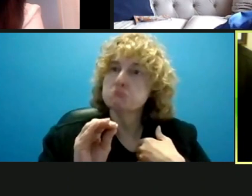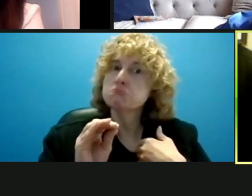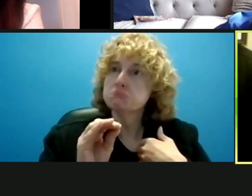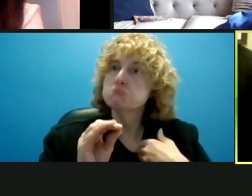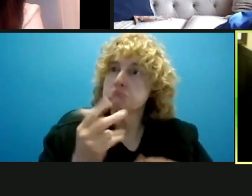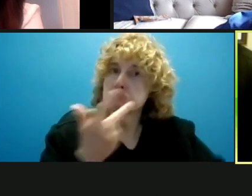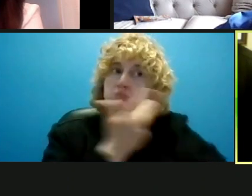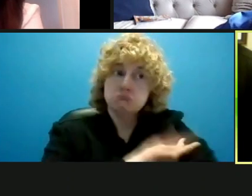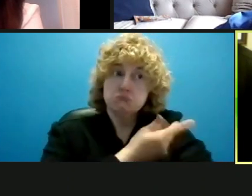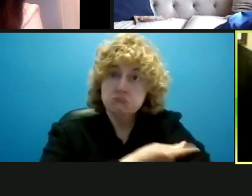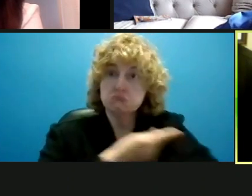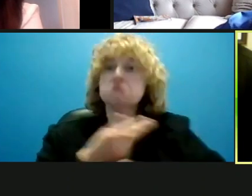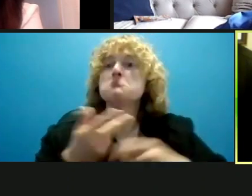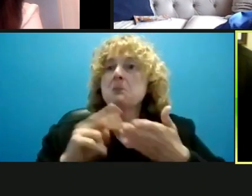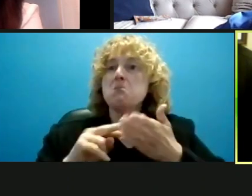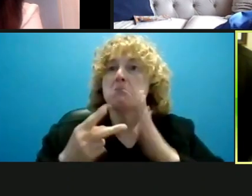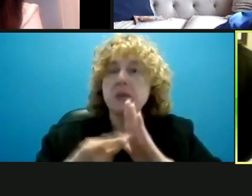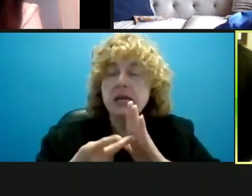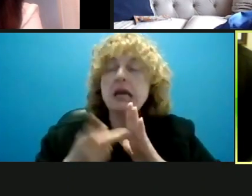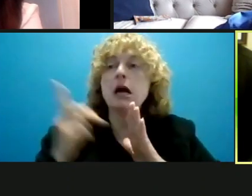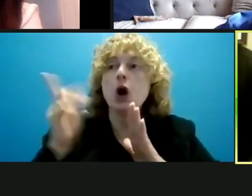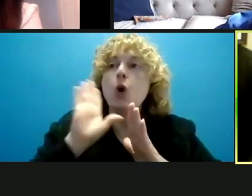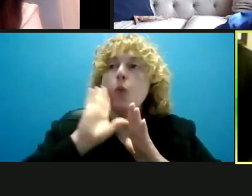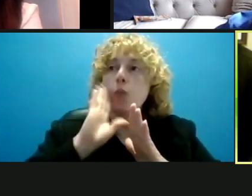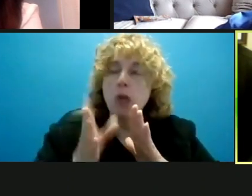of restrictions that will get lifted.